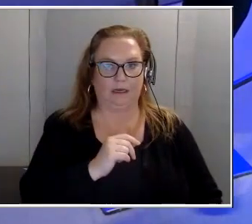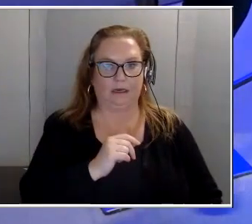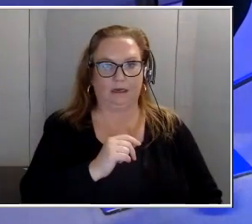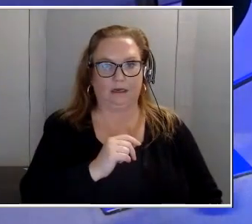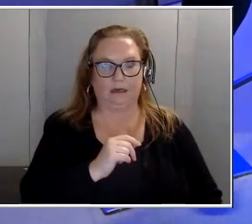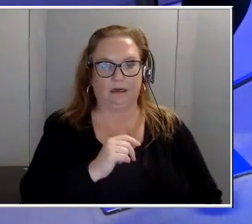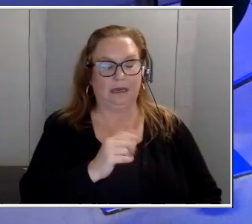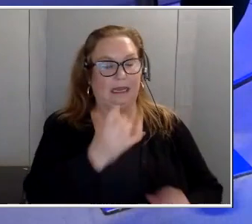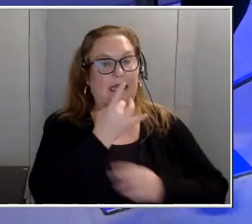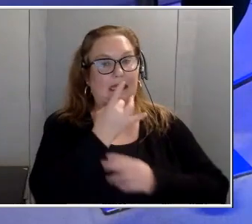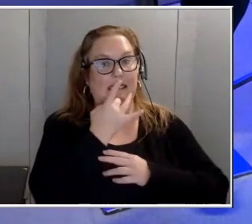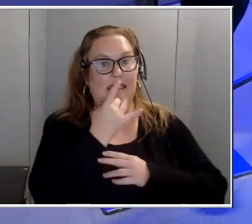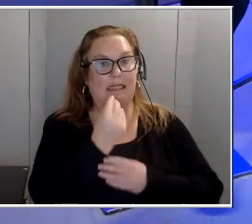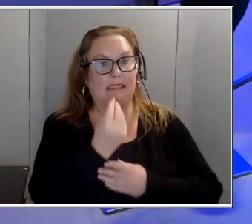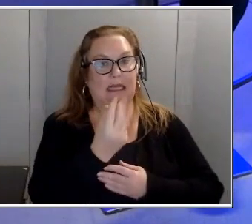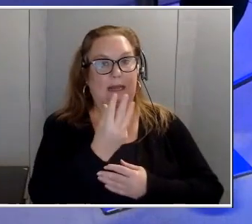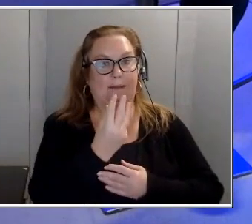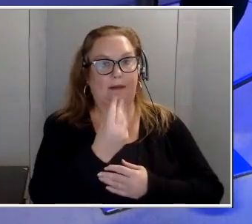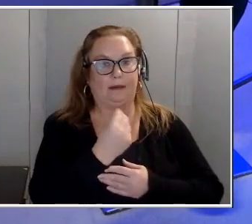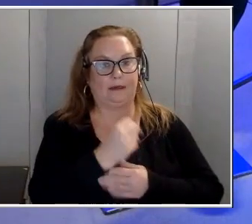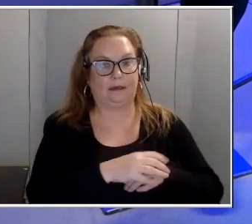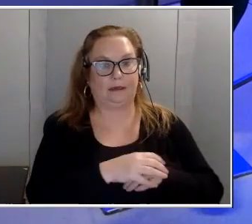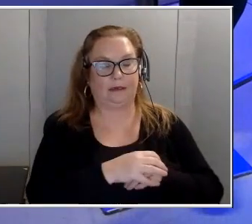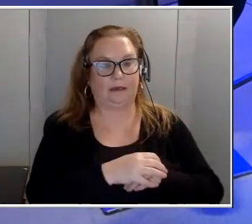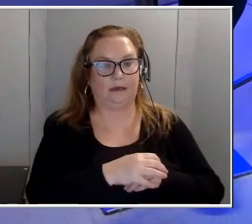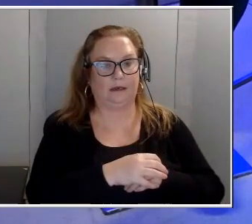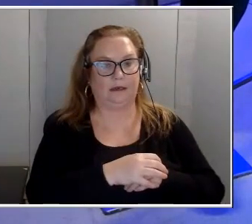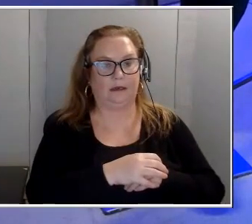it lights up, and and